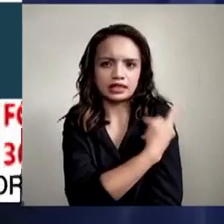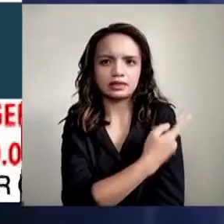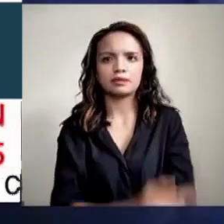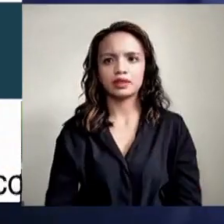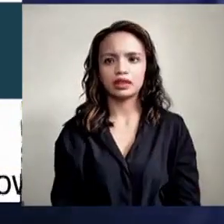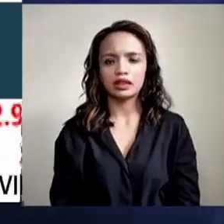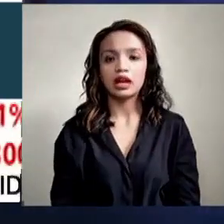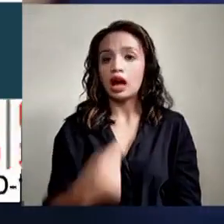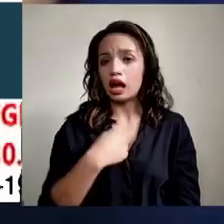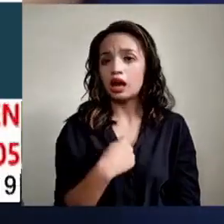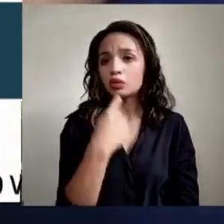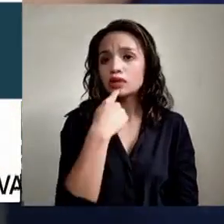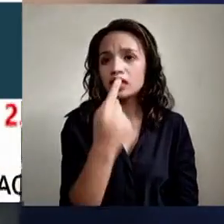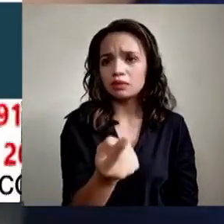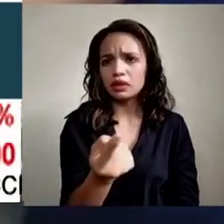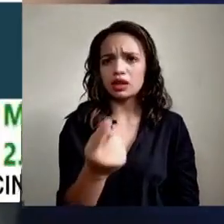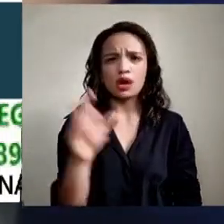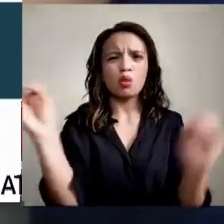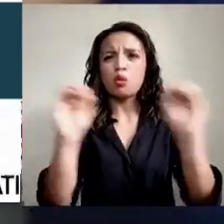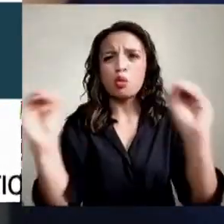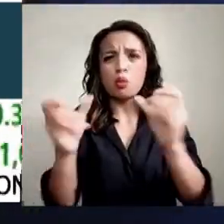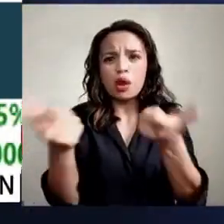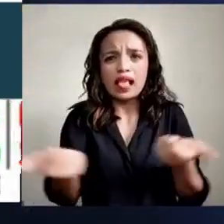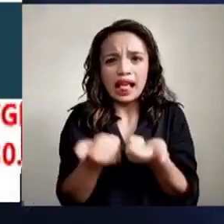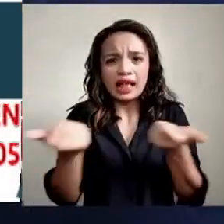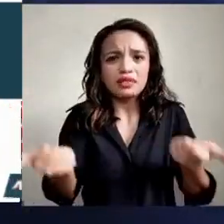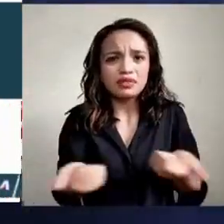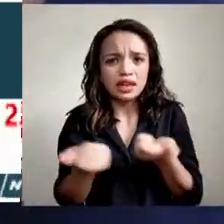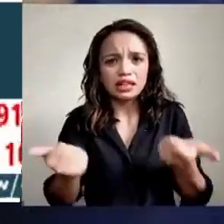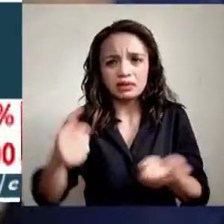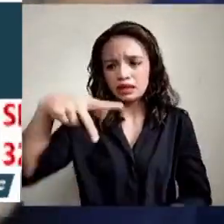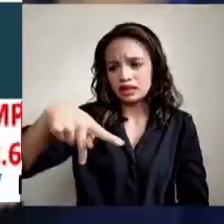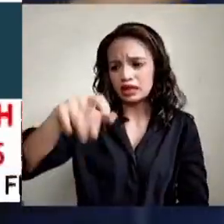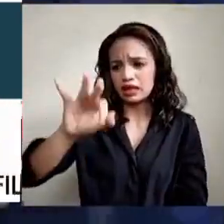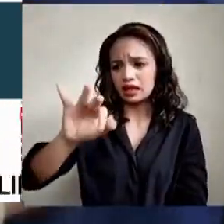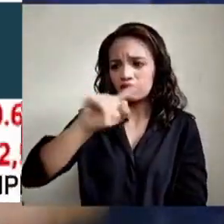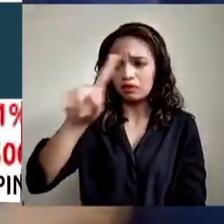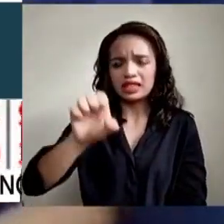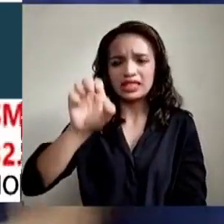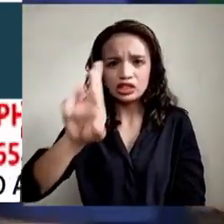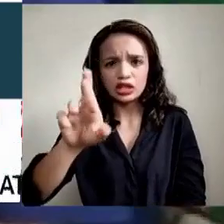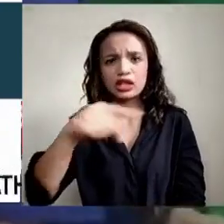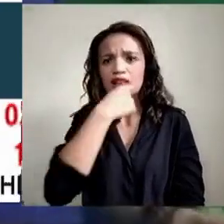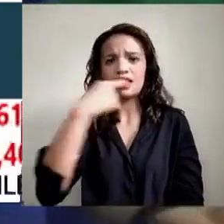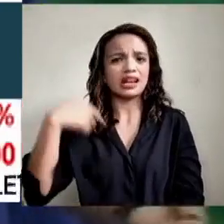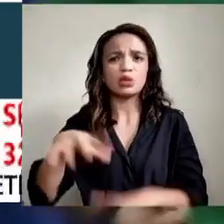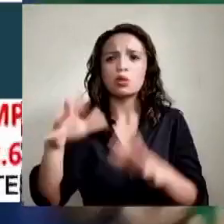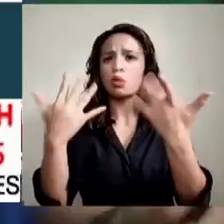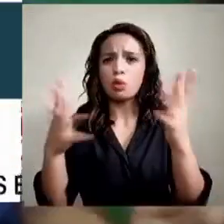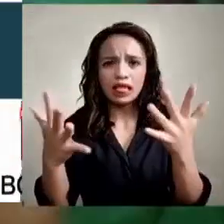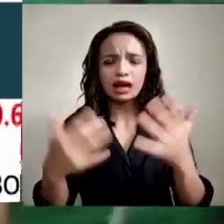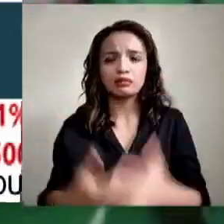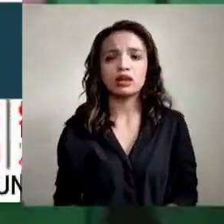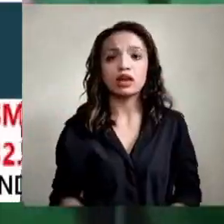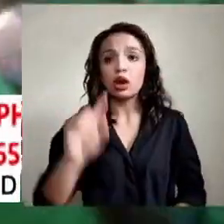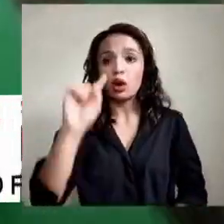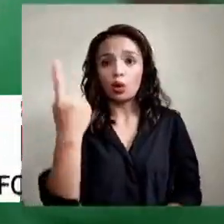inyo, wala rin naman tayong available na stock na po ng Pfizer at saka Gamaleya. Ang stock lang po natin is Sinovac at